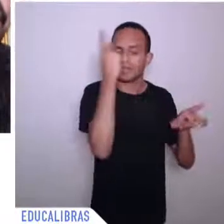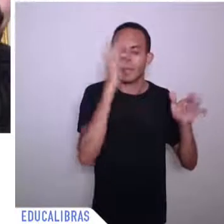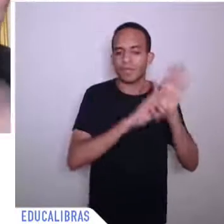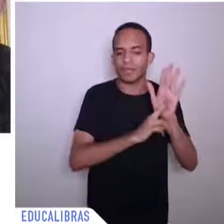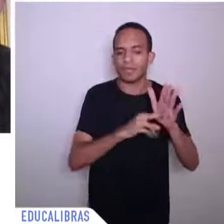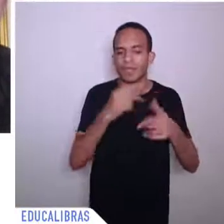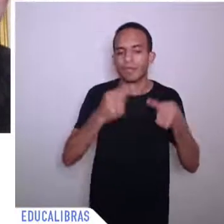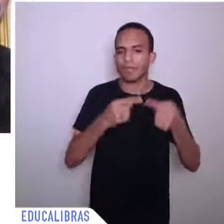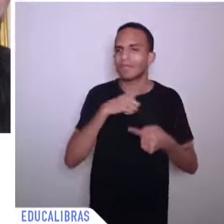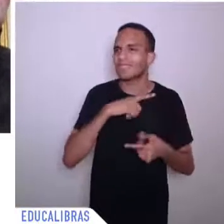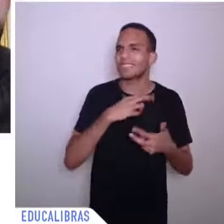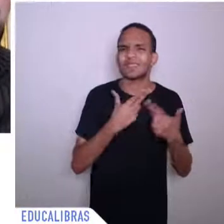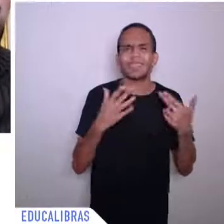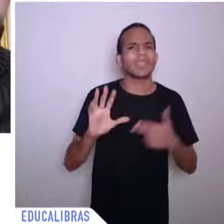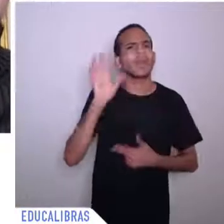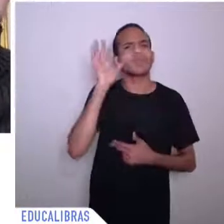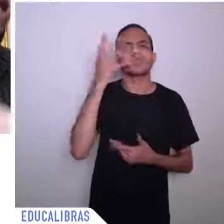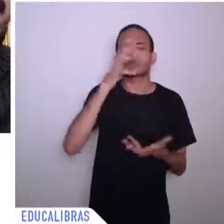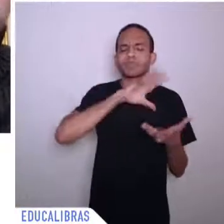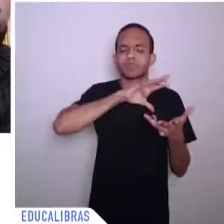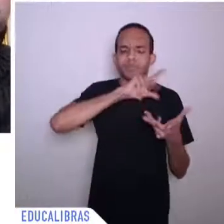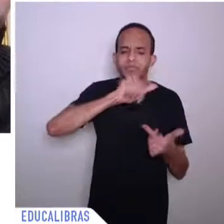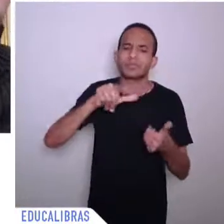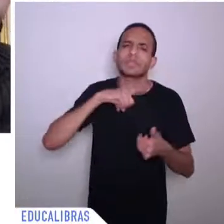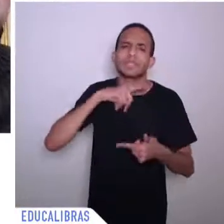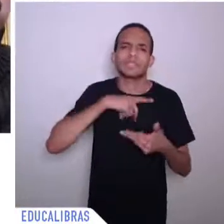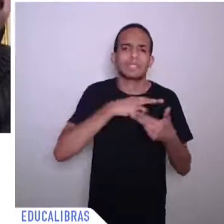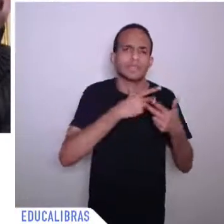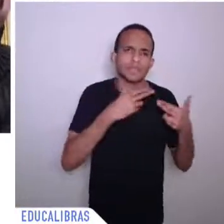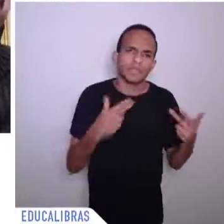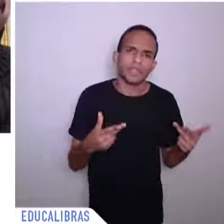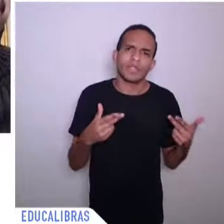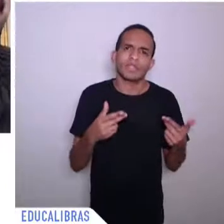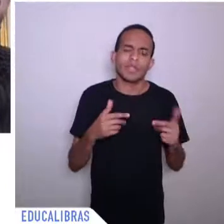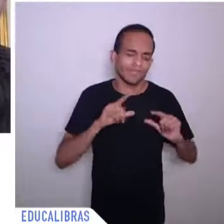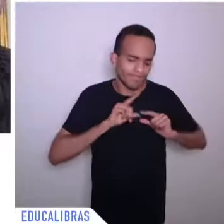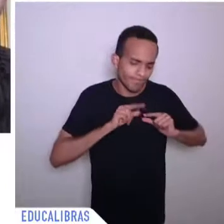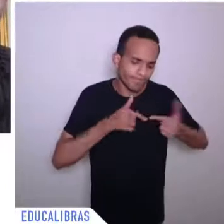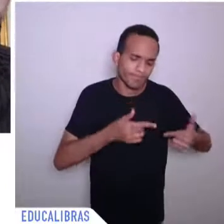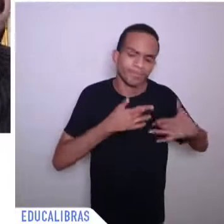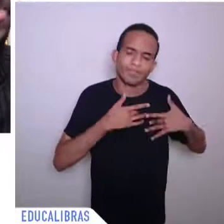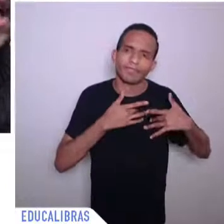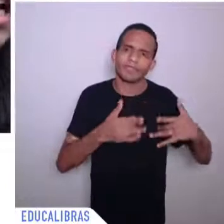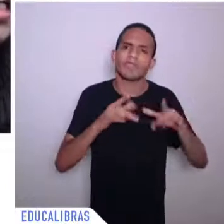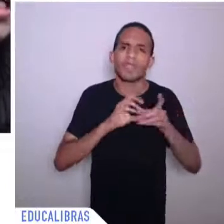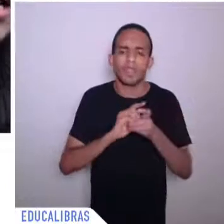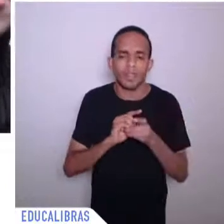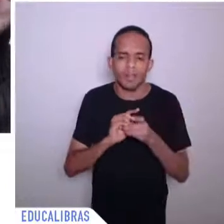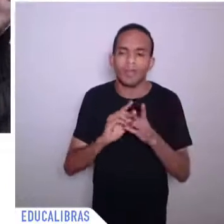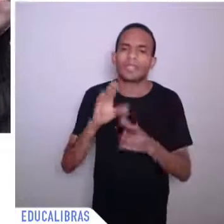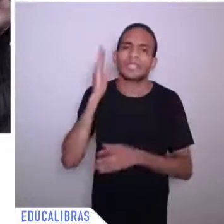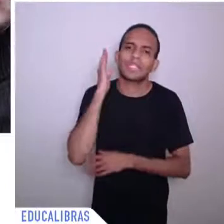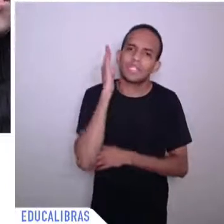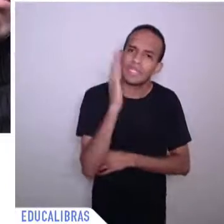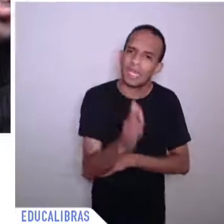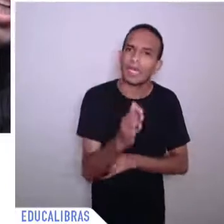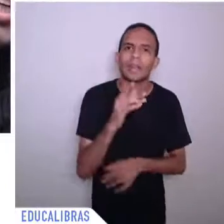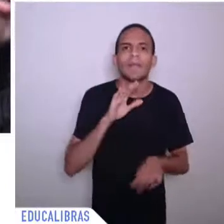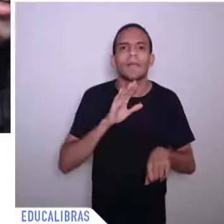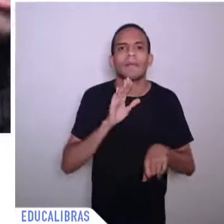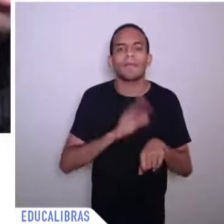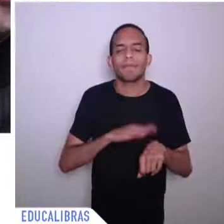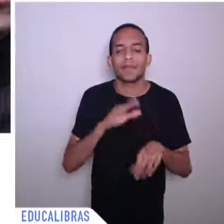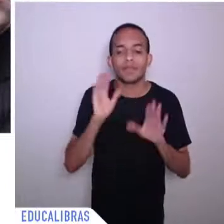their representative? There are many solutions everywhere in the world. There are some nice initiatives of a